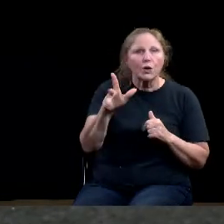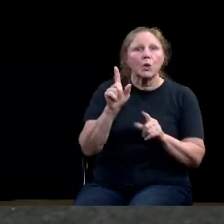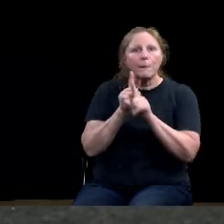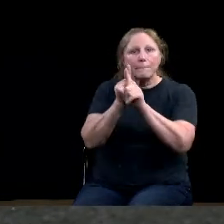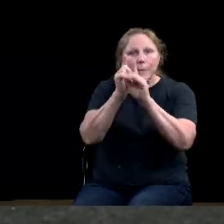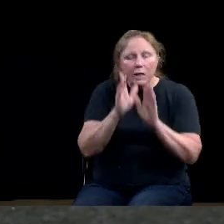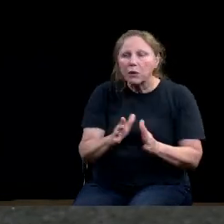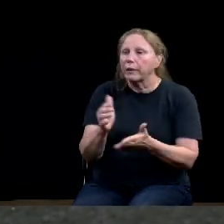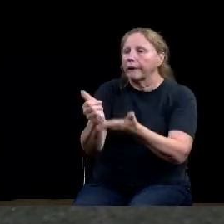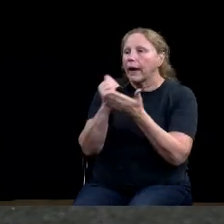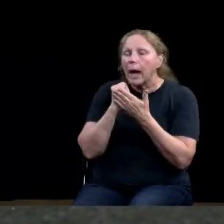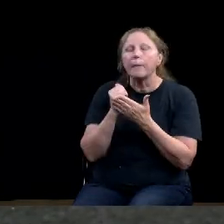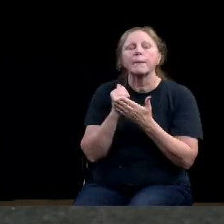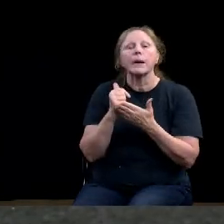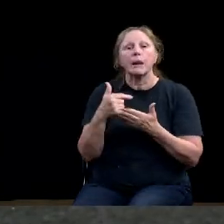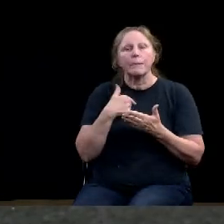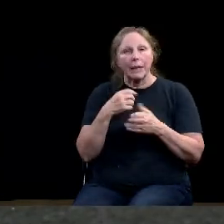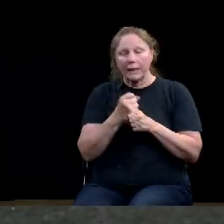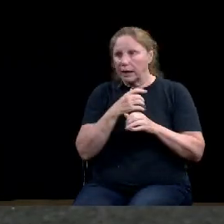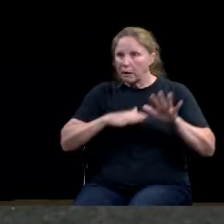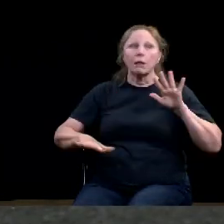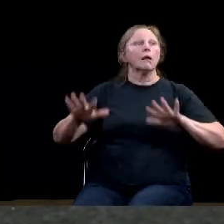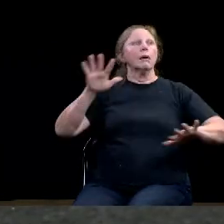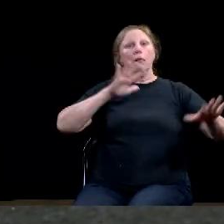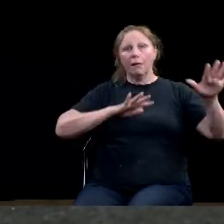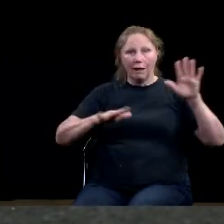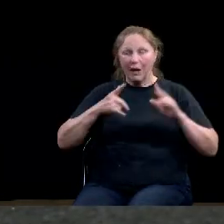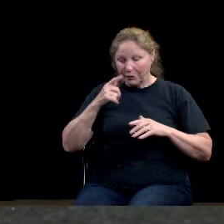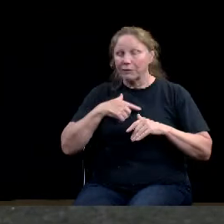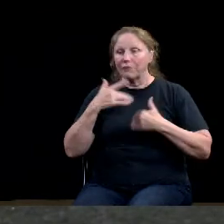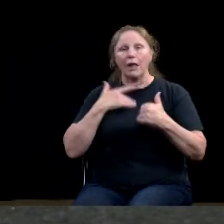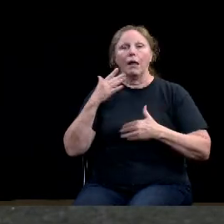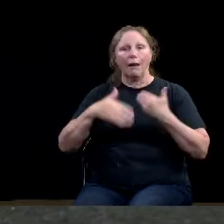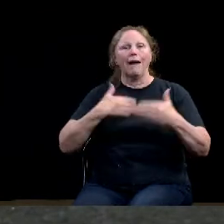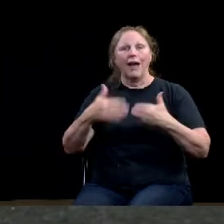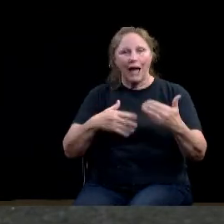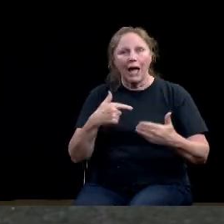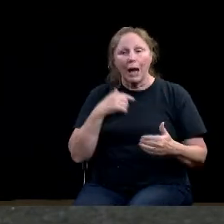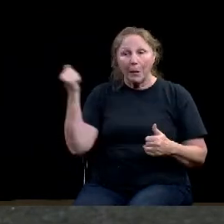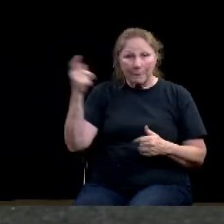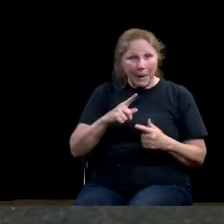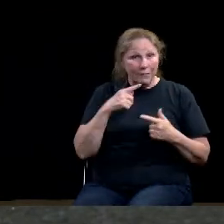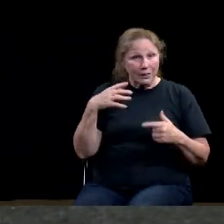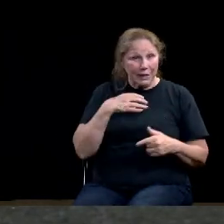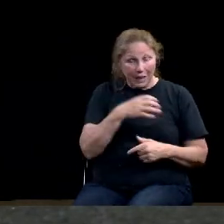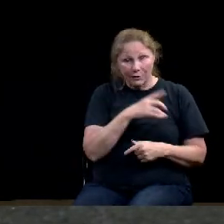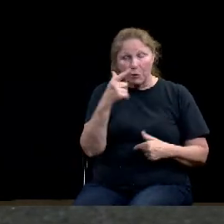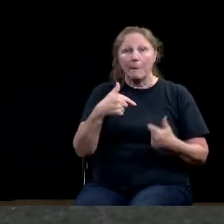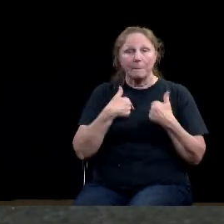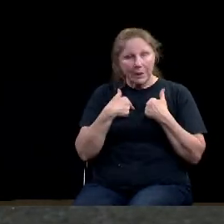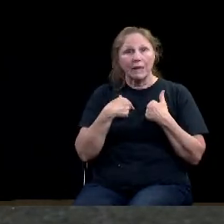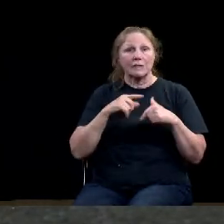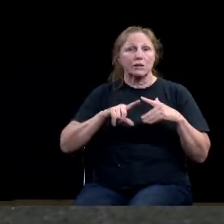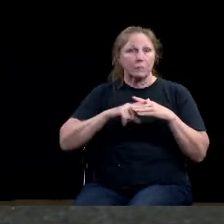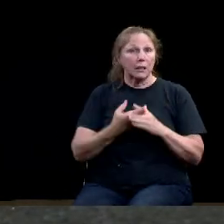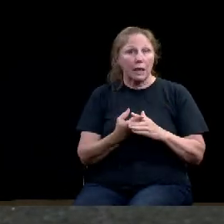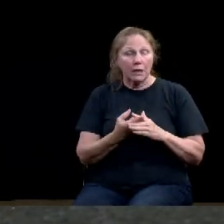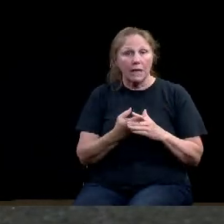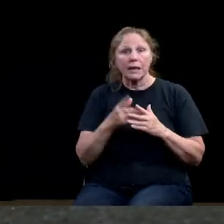kind of beginning here is a joy, and I'm excited about it. And I'd also like to quell or dispel any rumors that the council retreat might have been